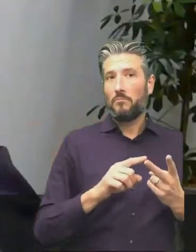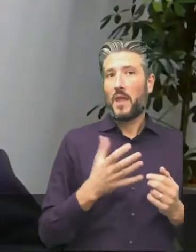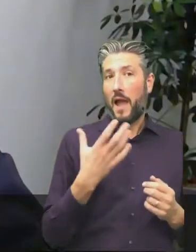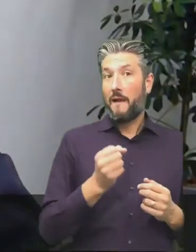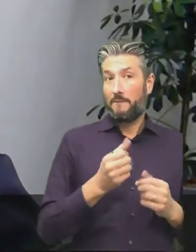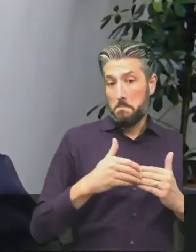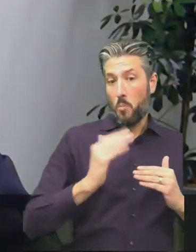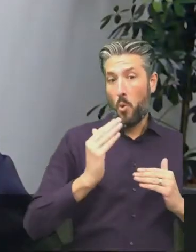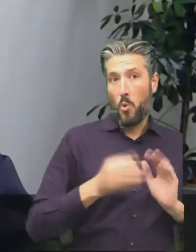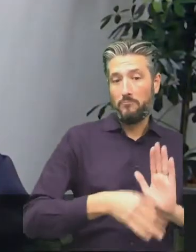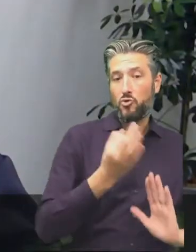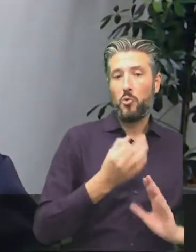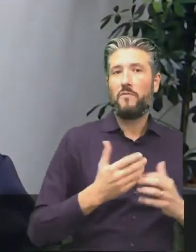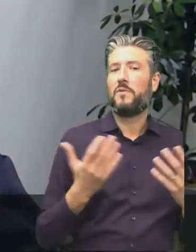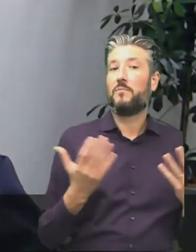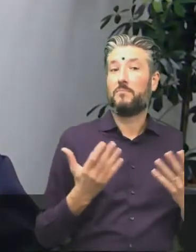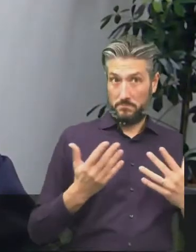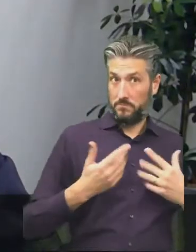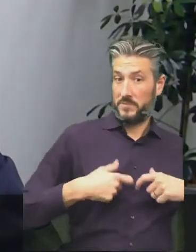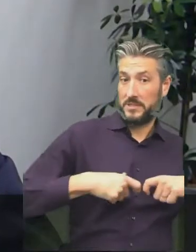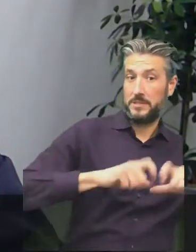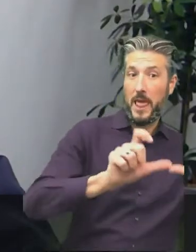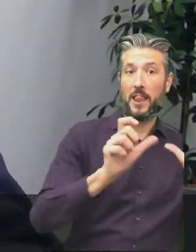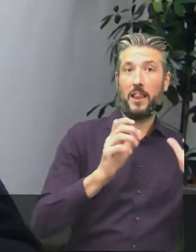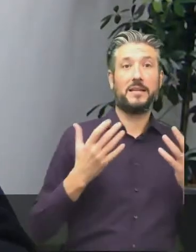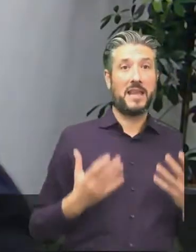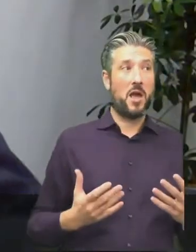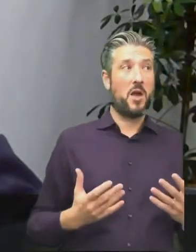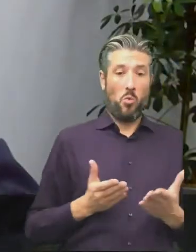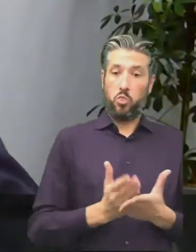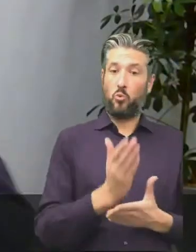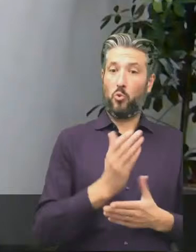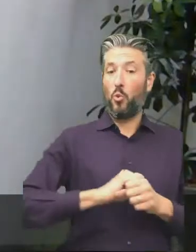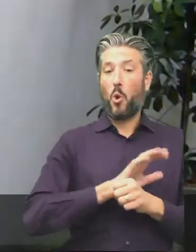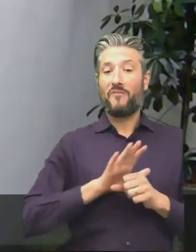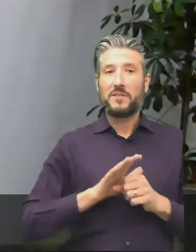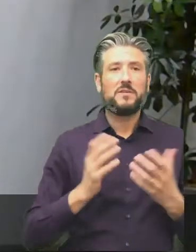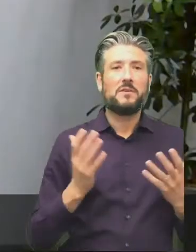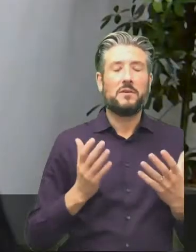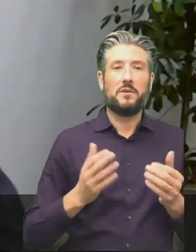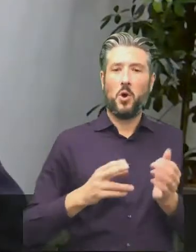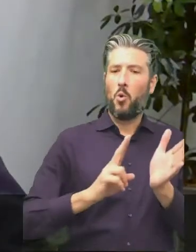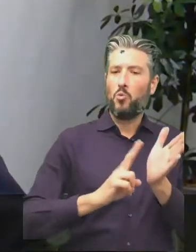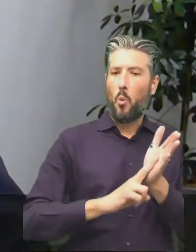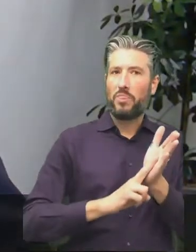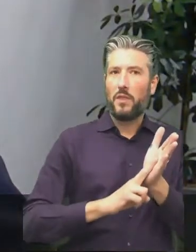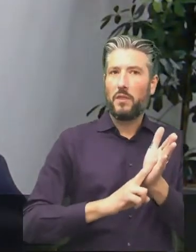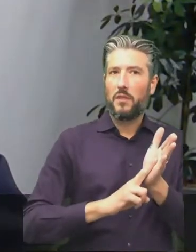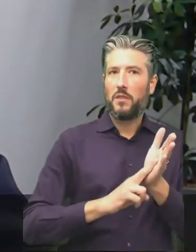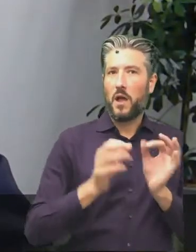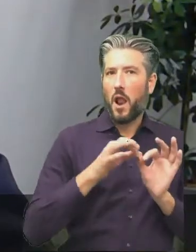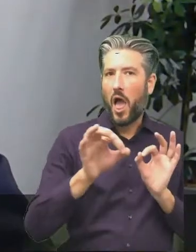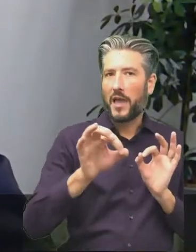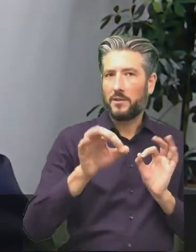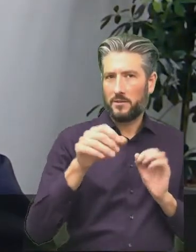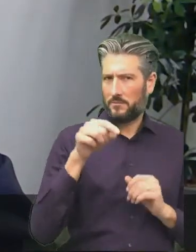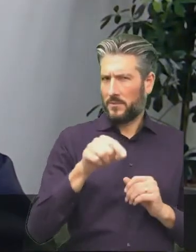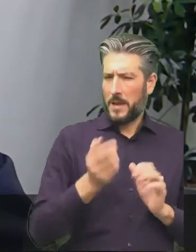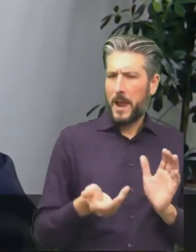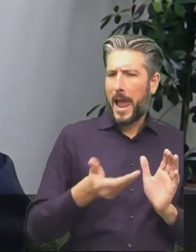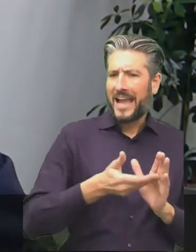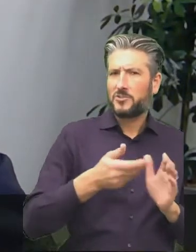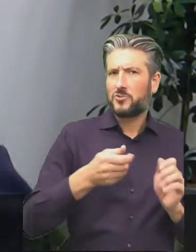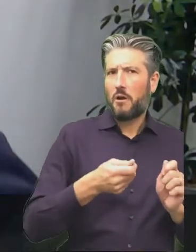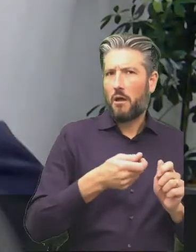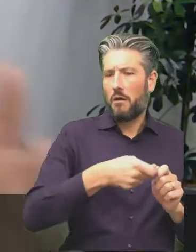continuing during this pandemic, is the Northern Line extension south towards the development around Battersea